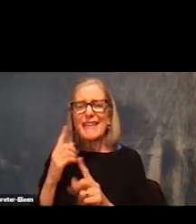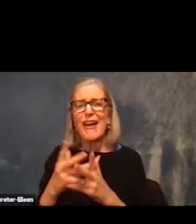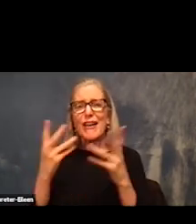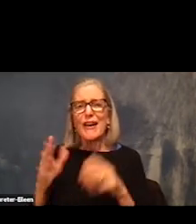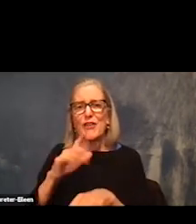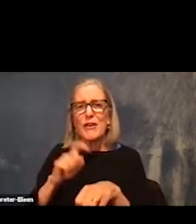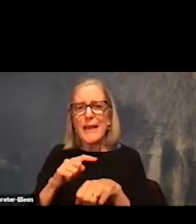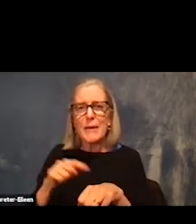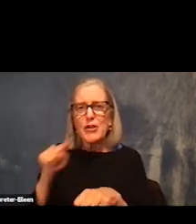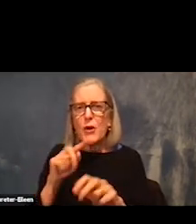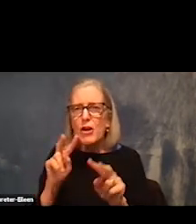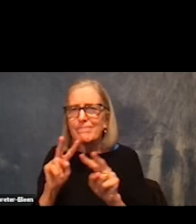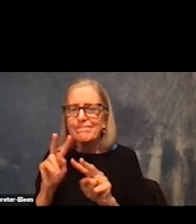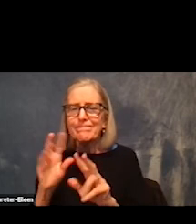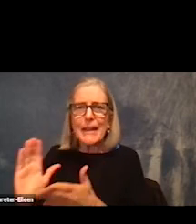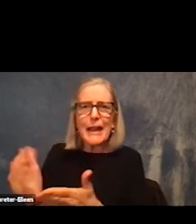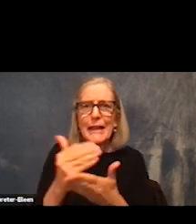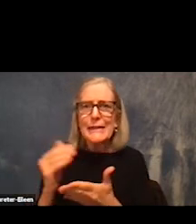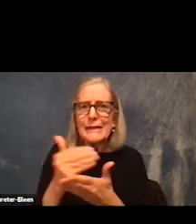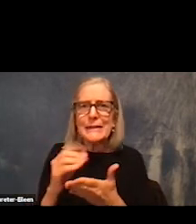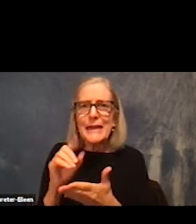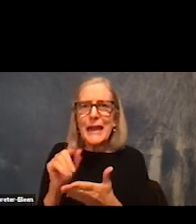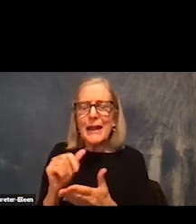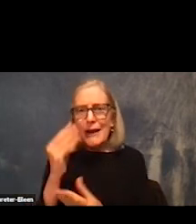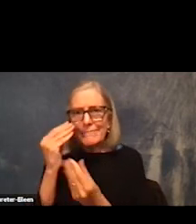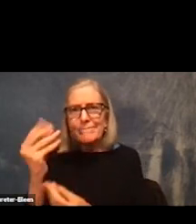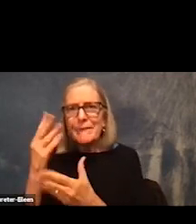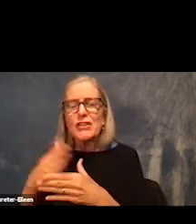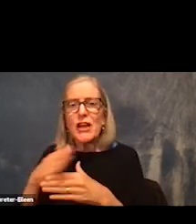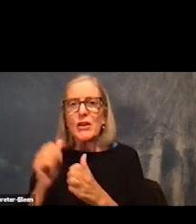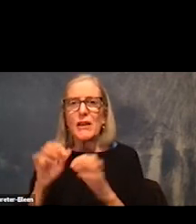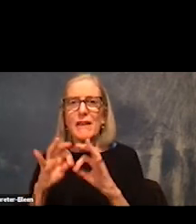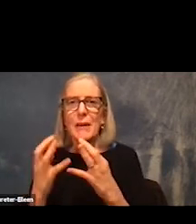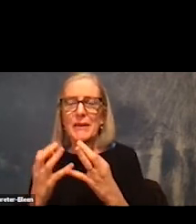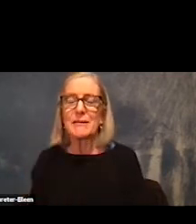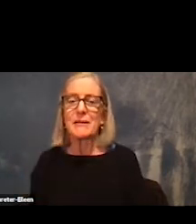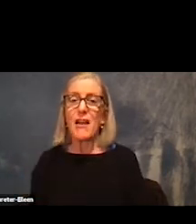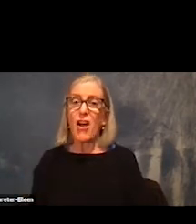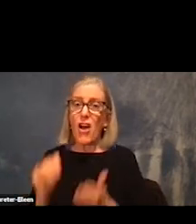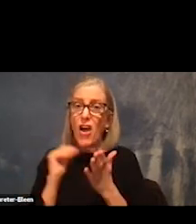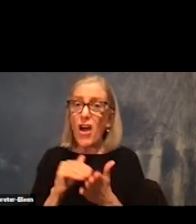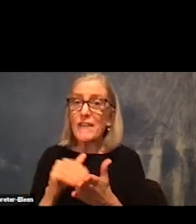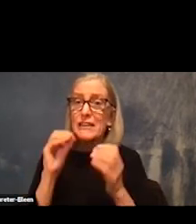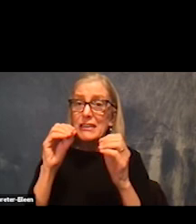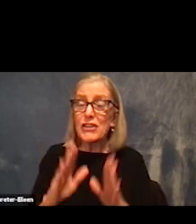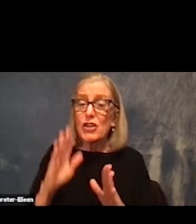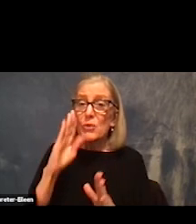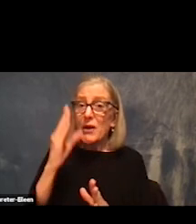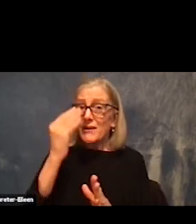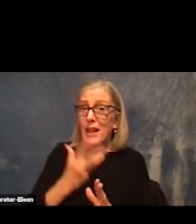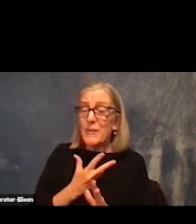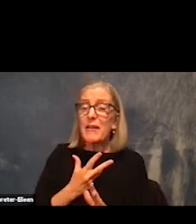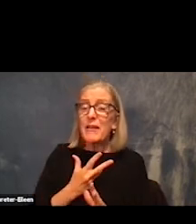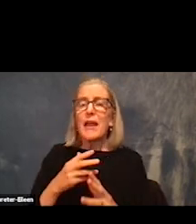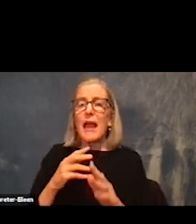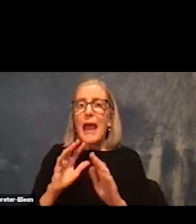time collecting data and reporting it to families. In too many cases, though, teachers tell me progress monitoring takes them away from